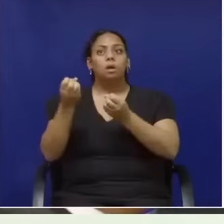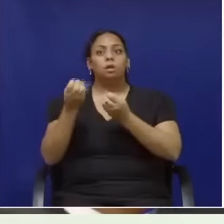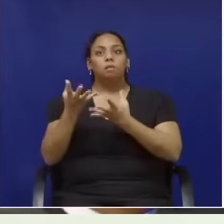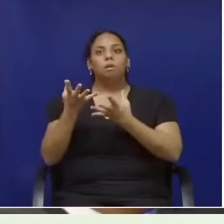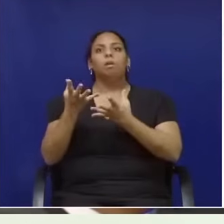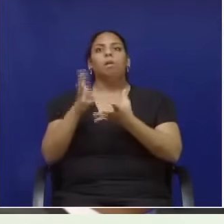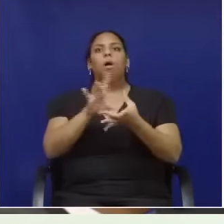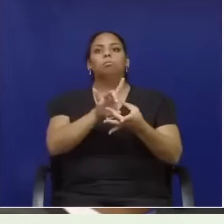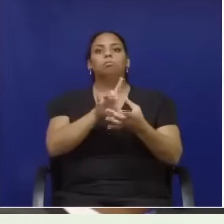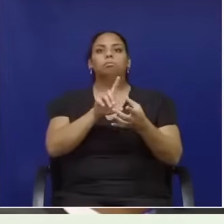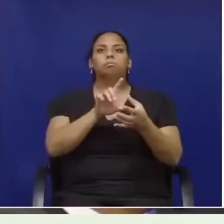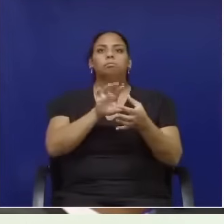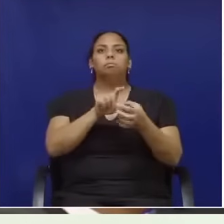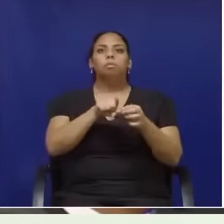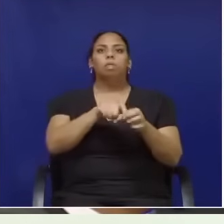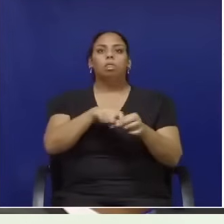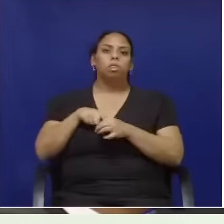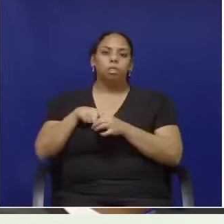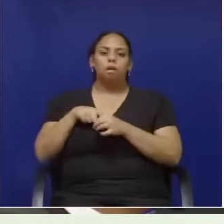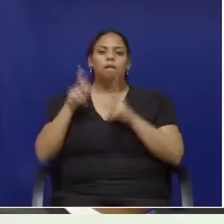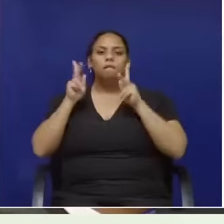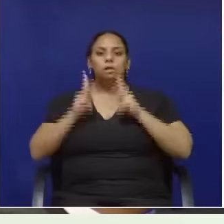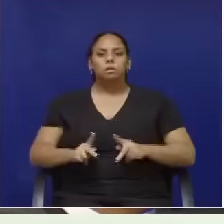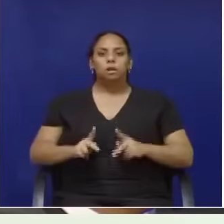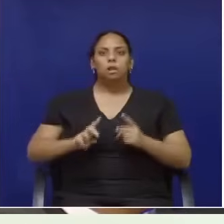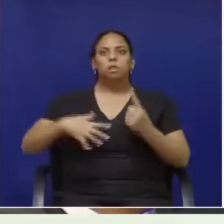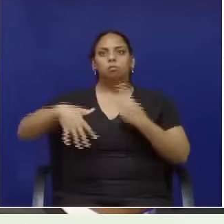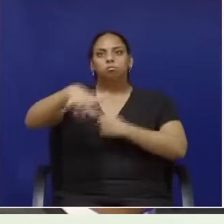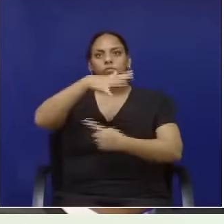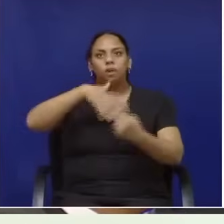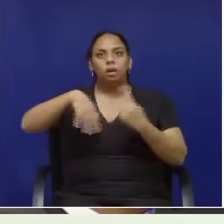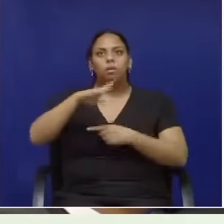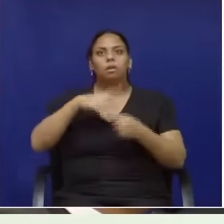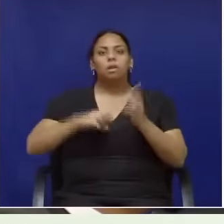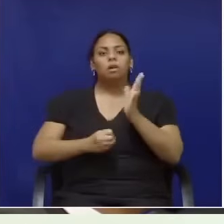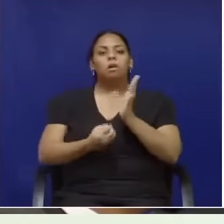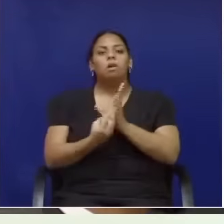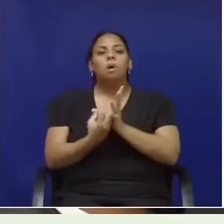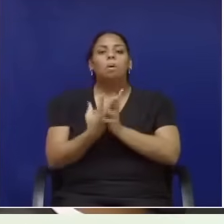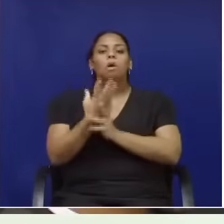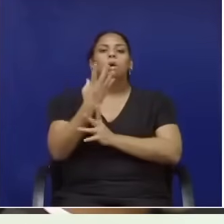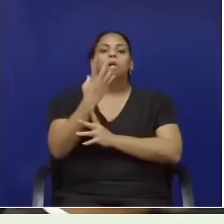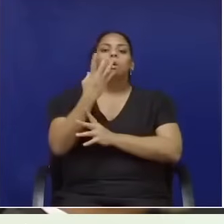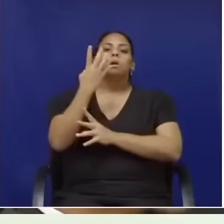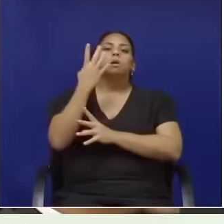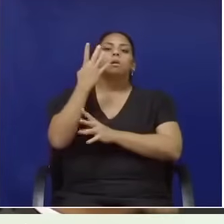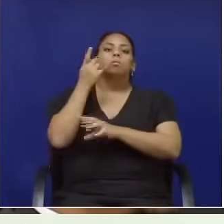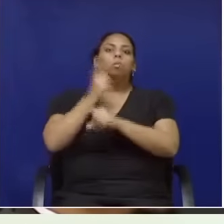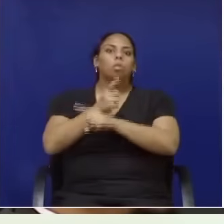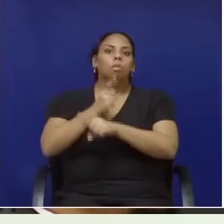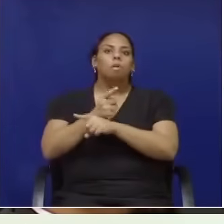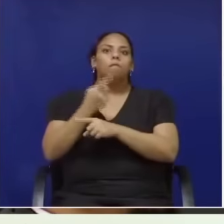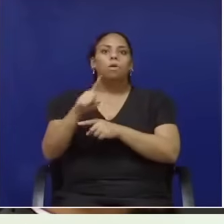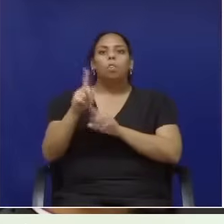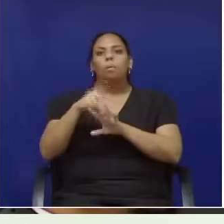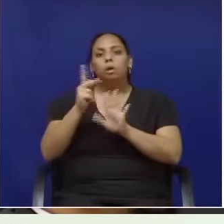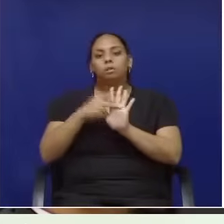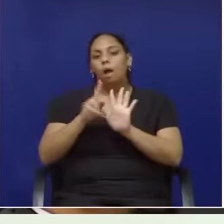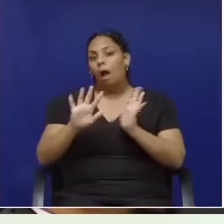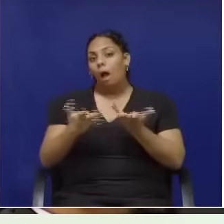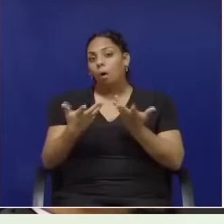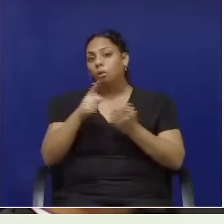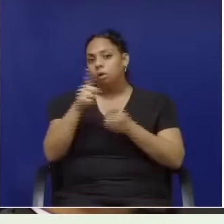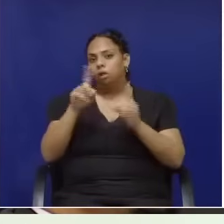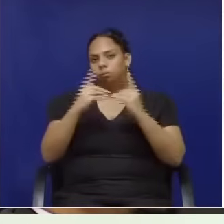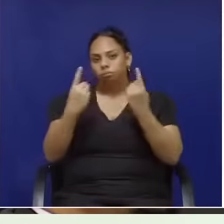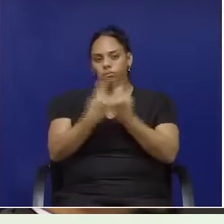constrained fiscal environment and the growing demands of South Africa's foreign policy, how is the department ensuring that